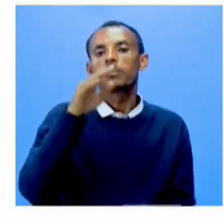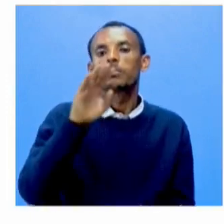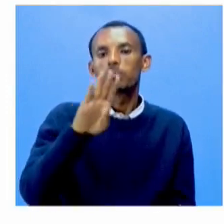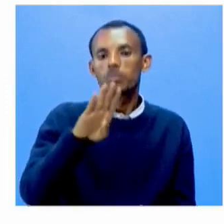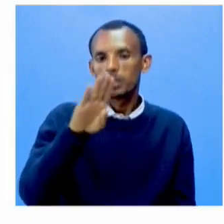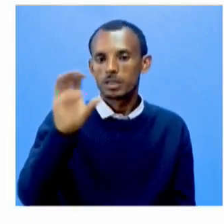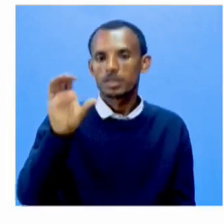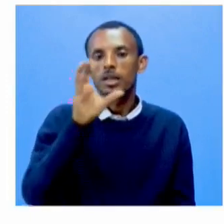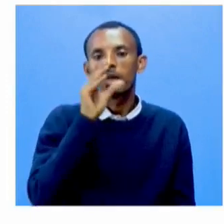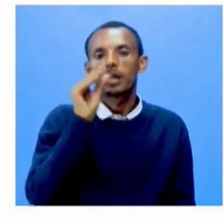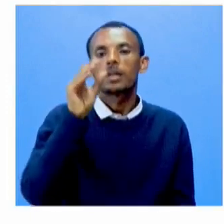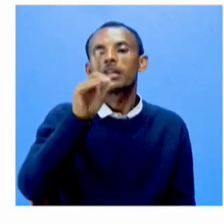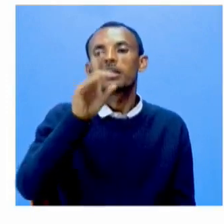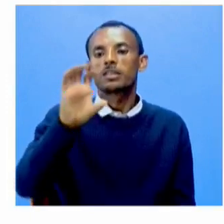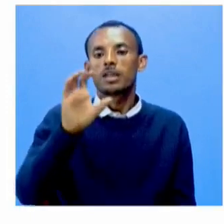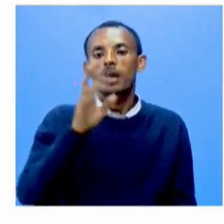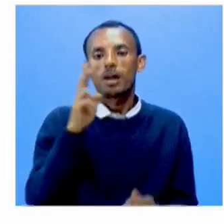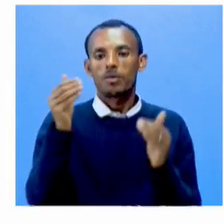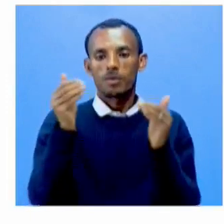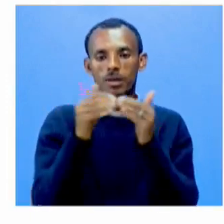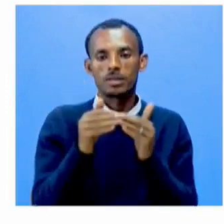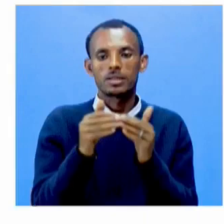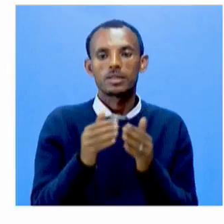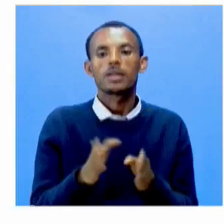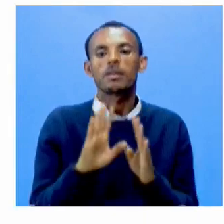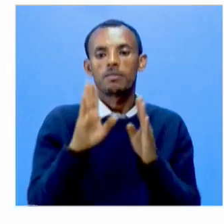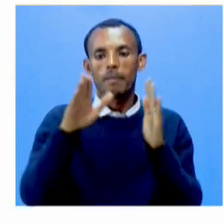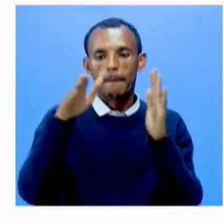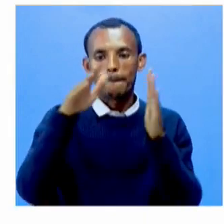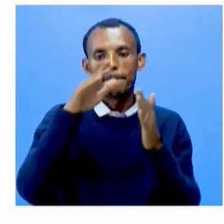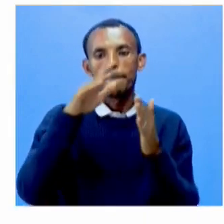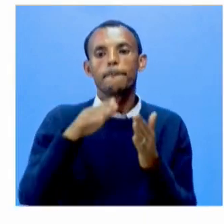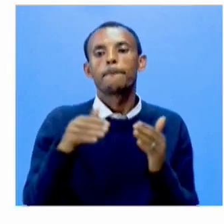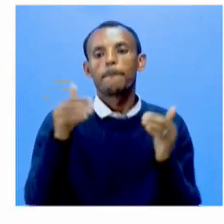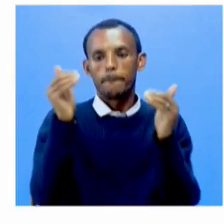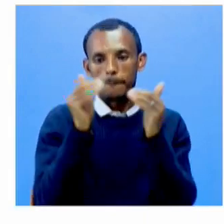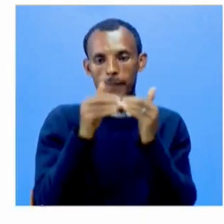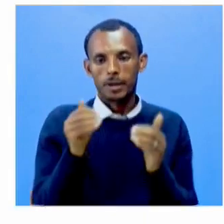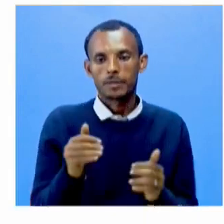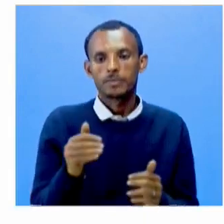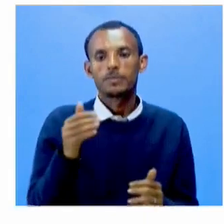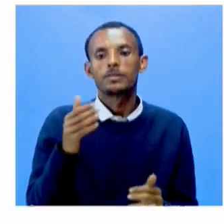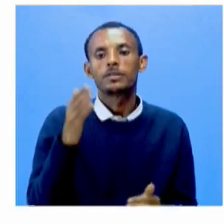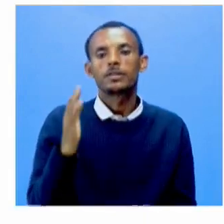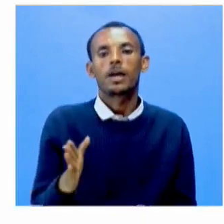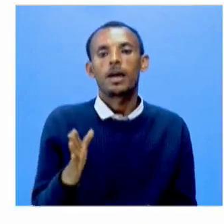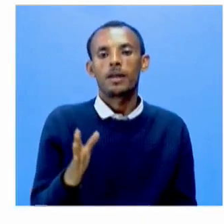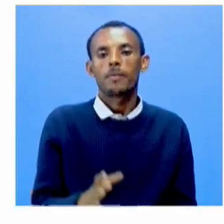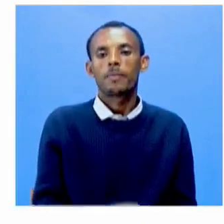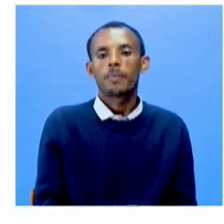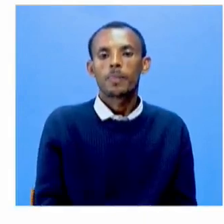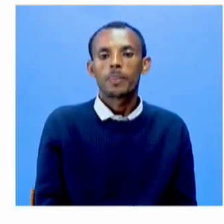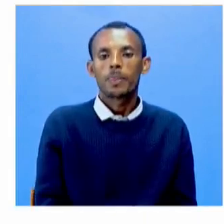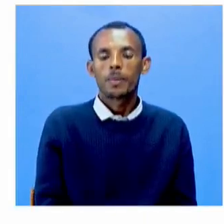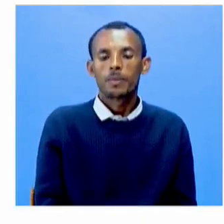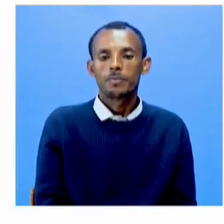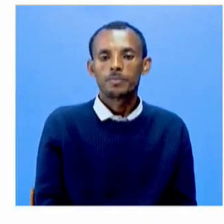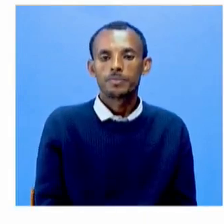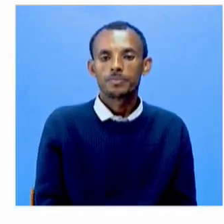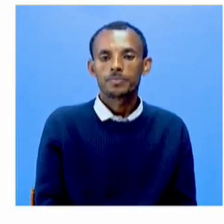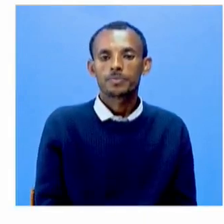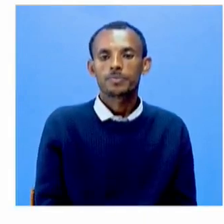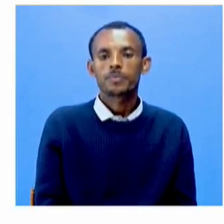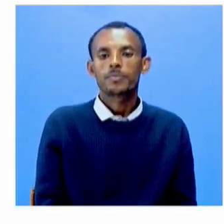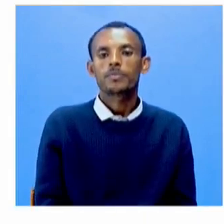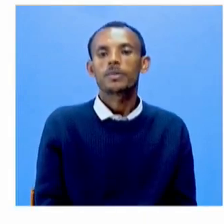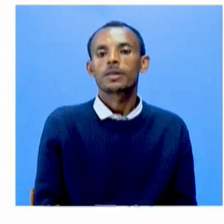congruent. Let's just give them the same mark for congruent sides. So the